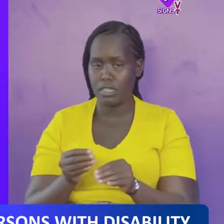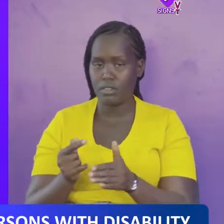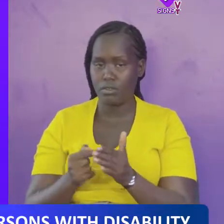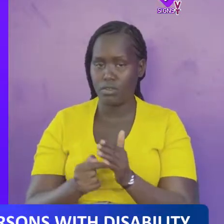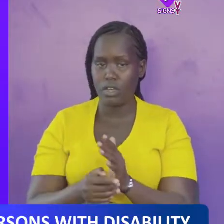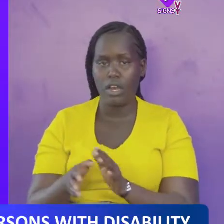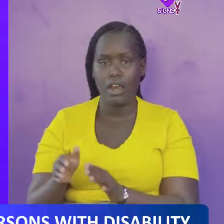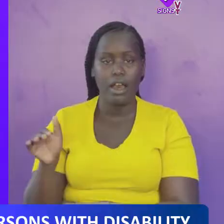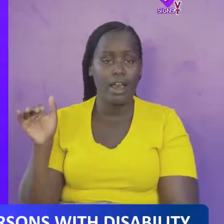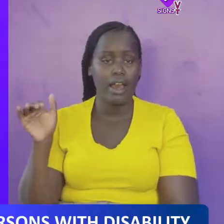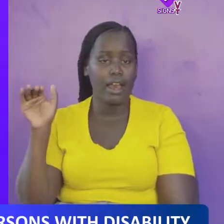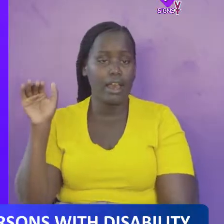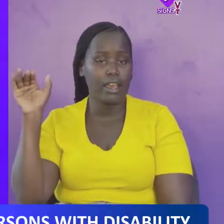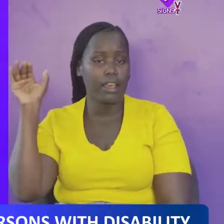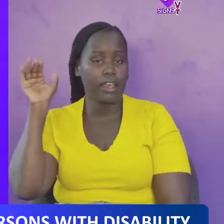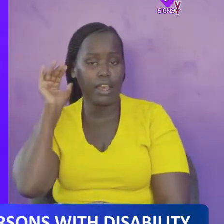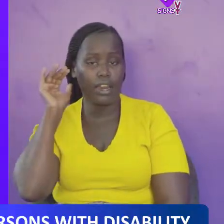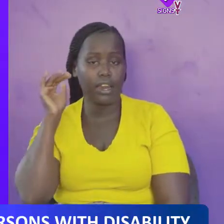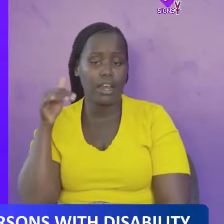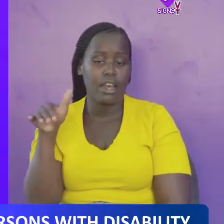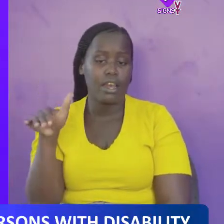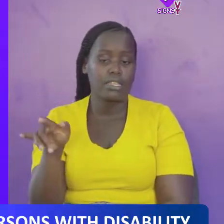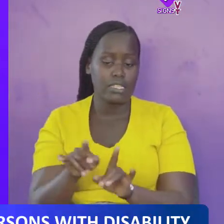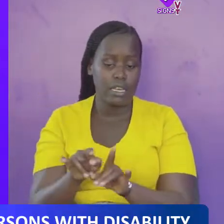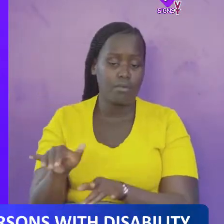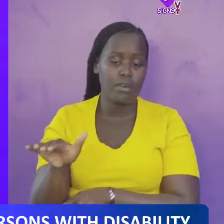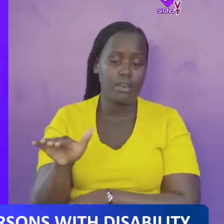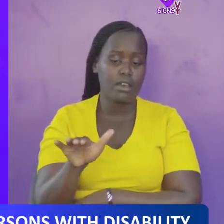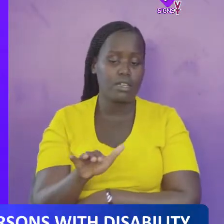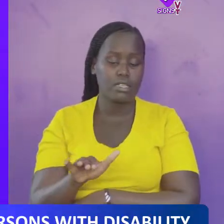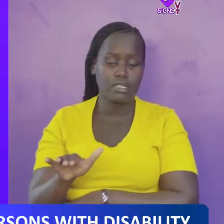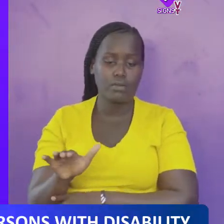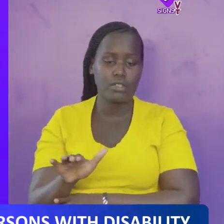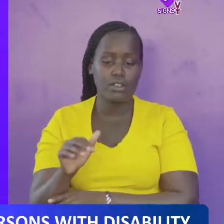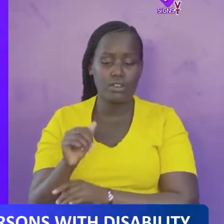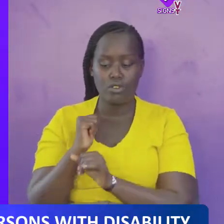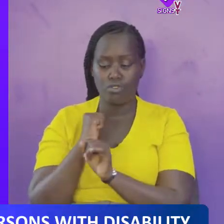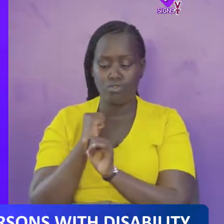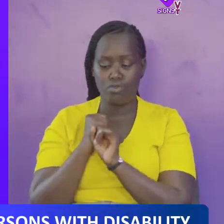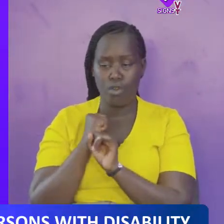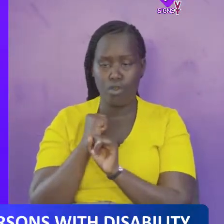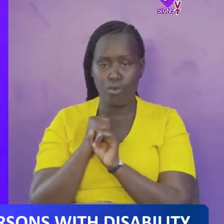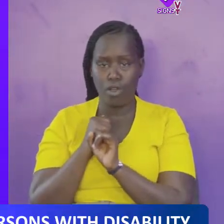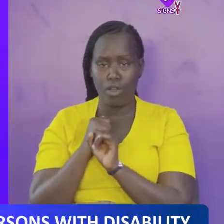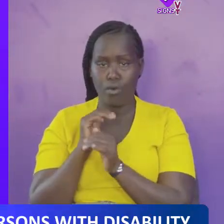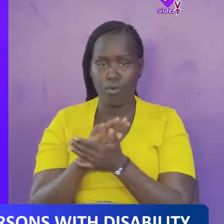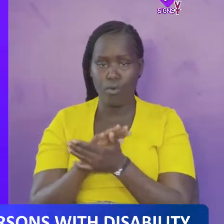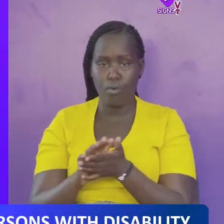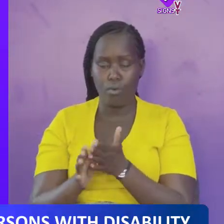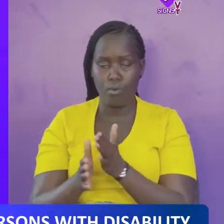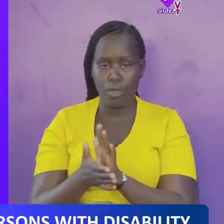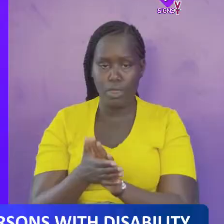hearing and the space to operate without so